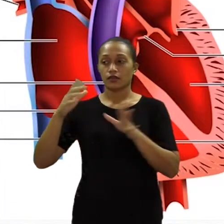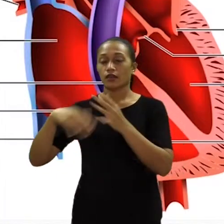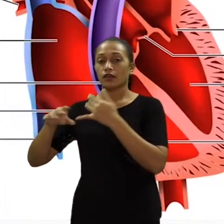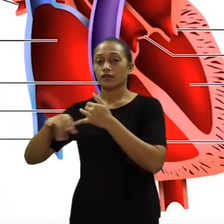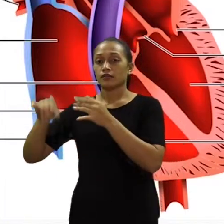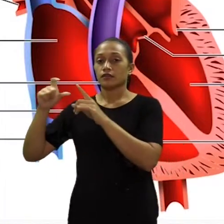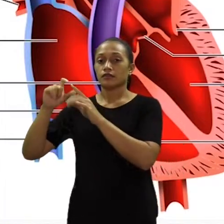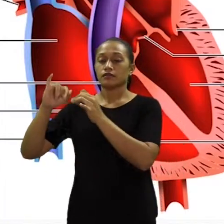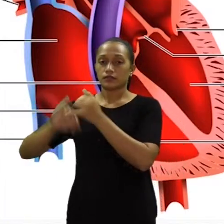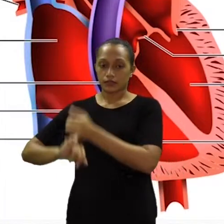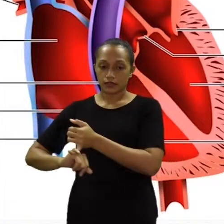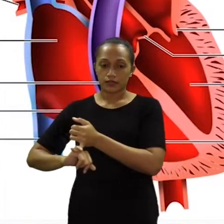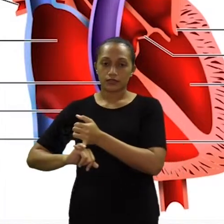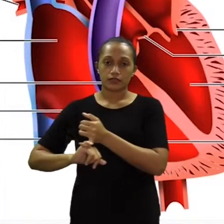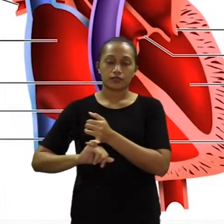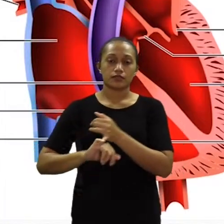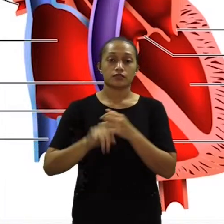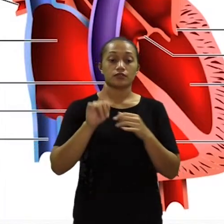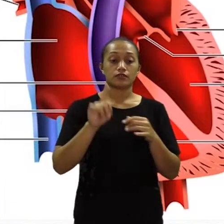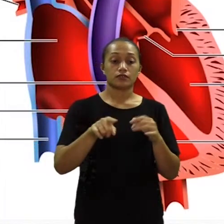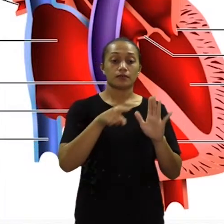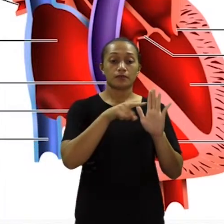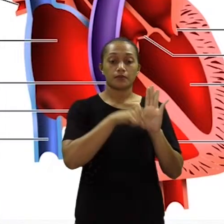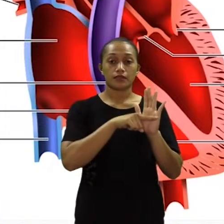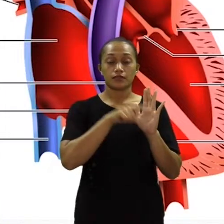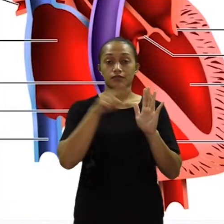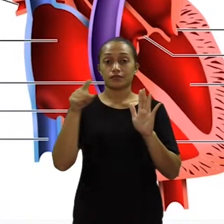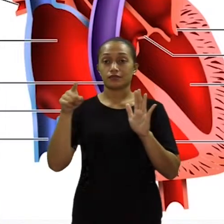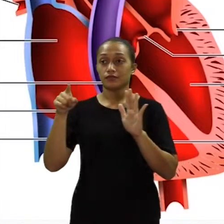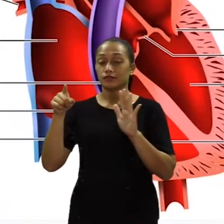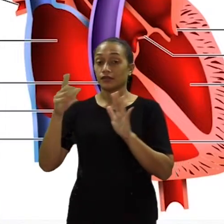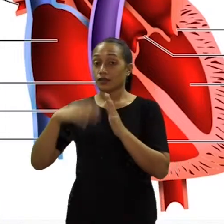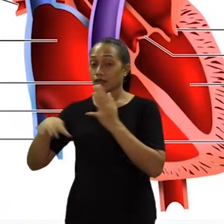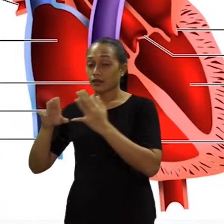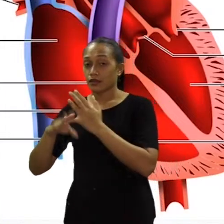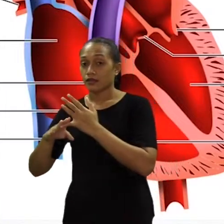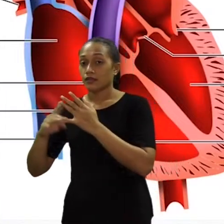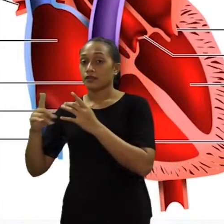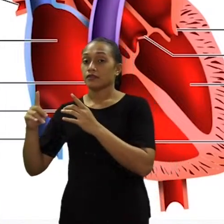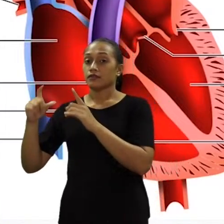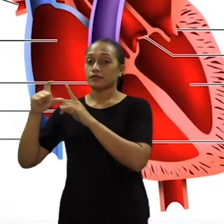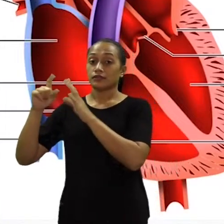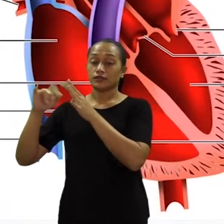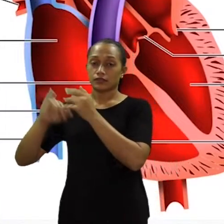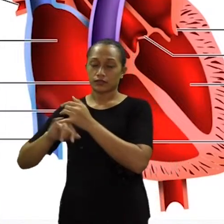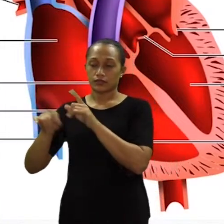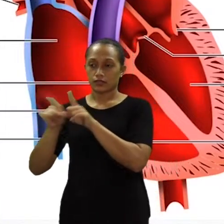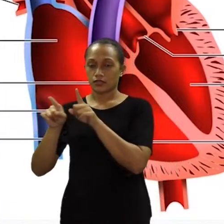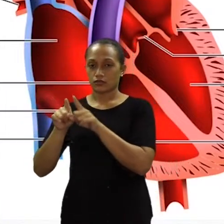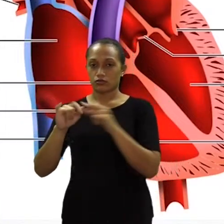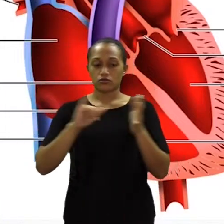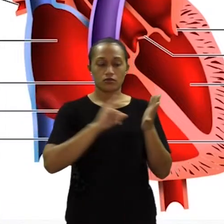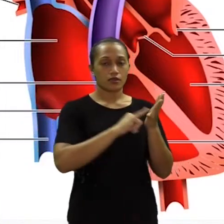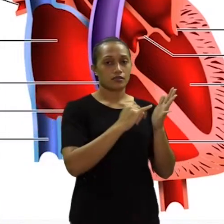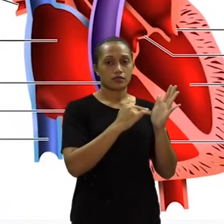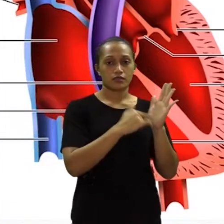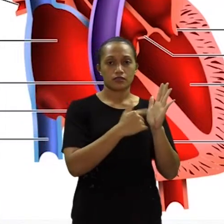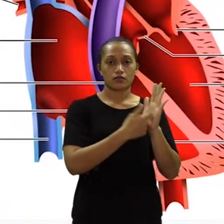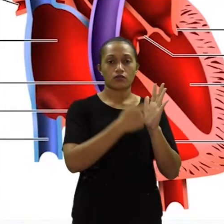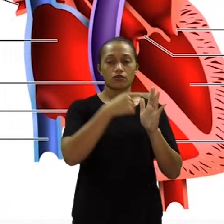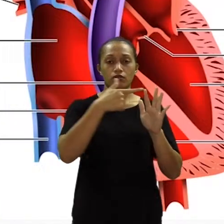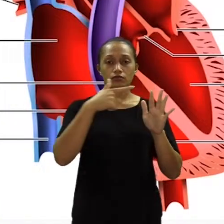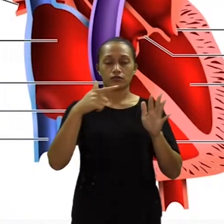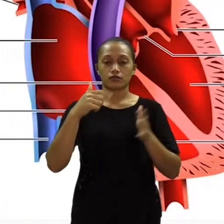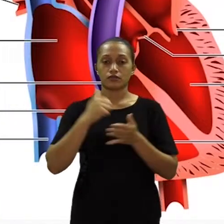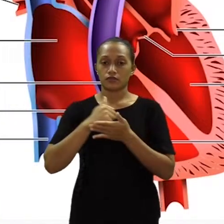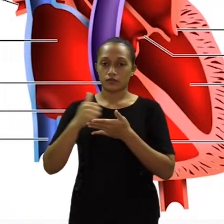that end systolic volume minus end diastolic volume equals stroke volume. Another question that is also would